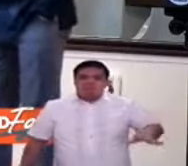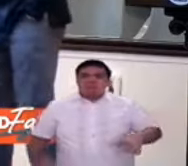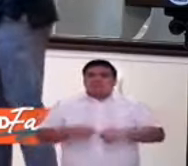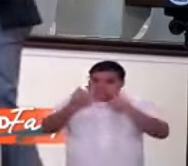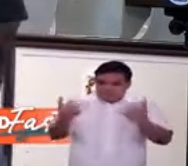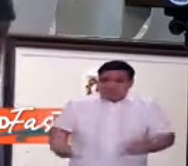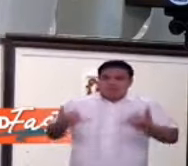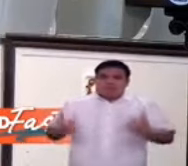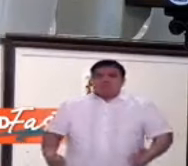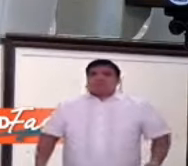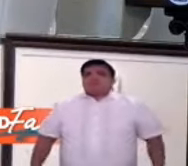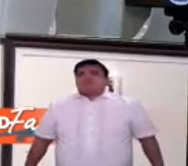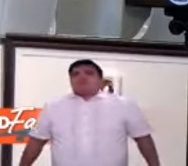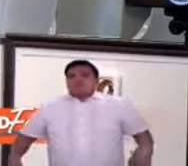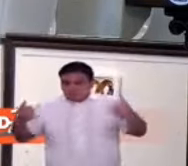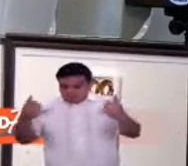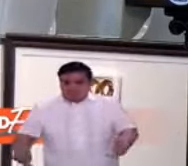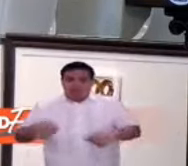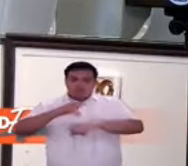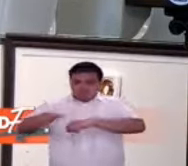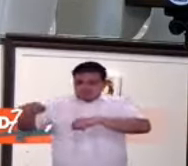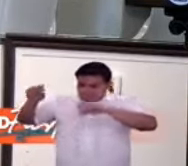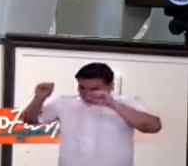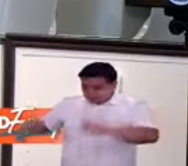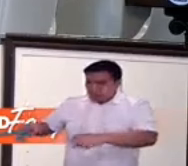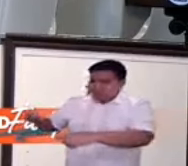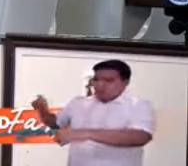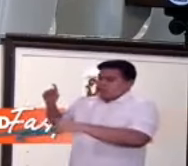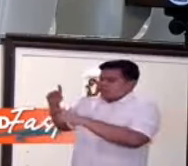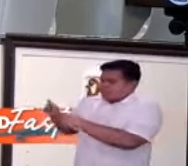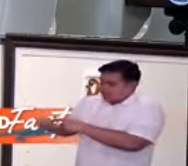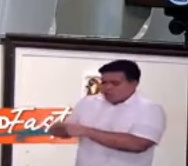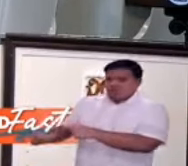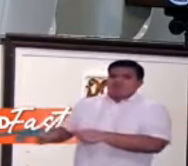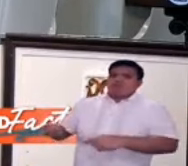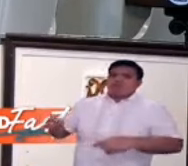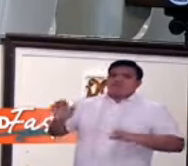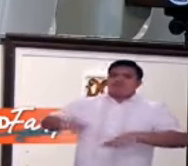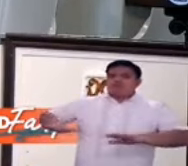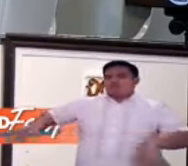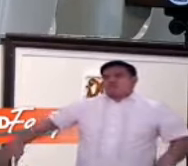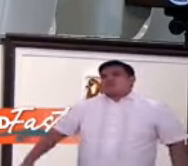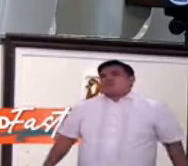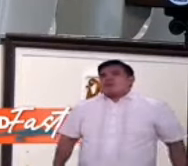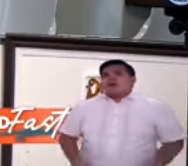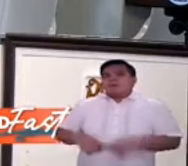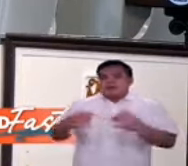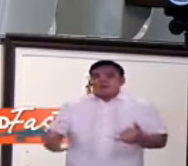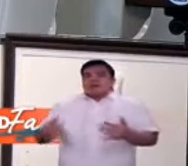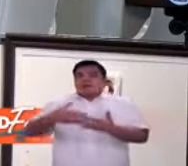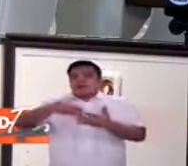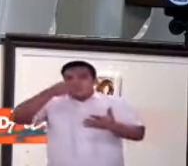Karon pa? Nga bata? Children have the curiosity factor. What we learn